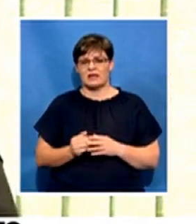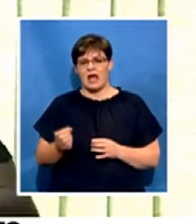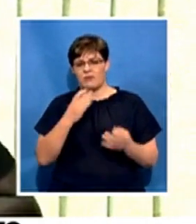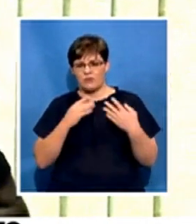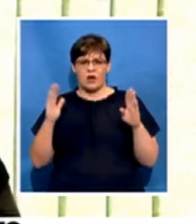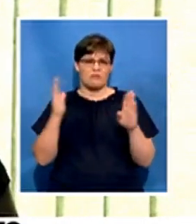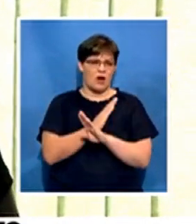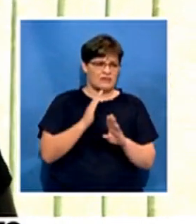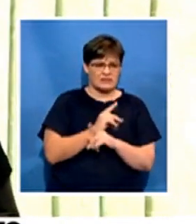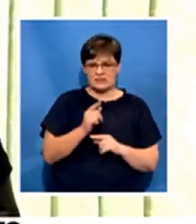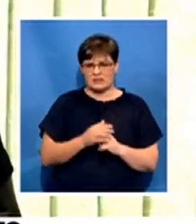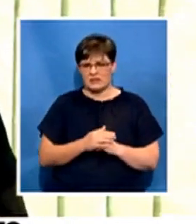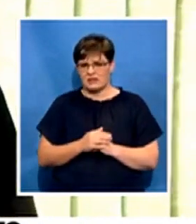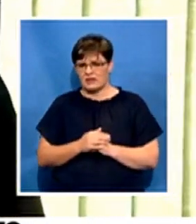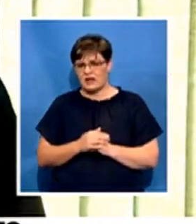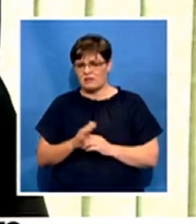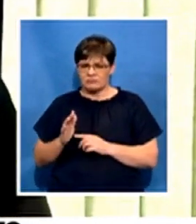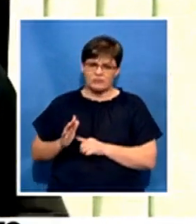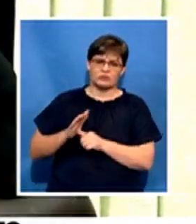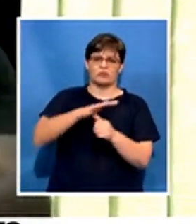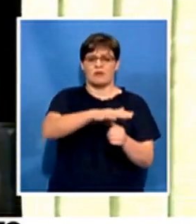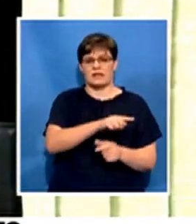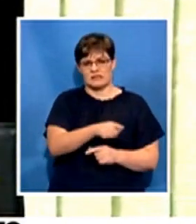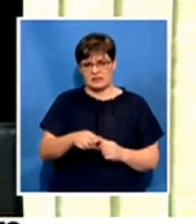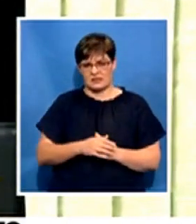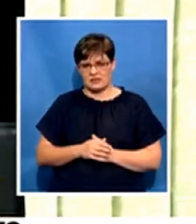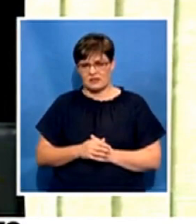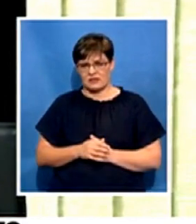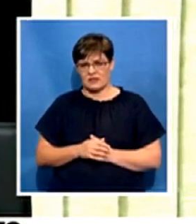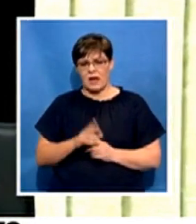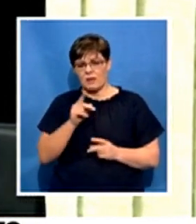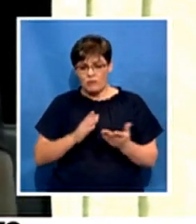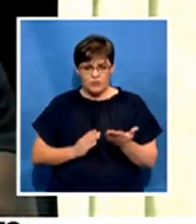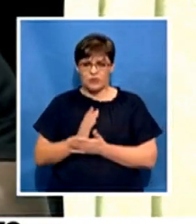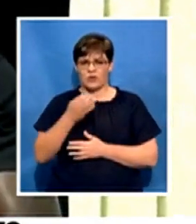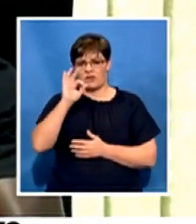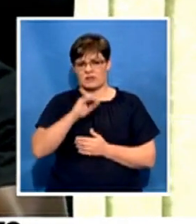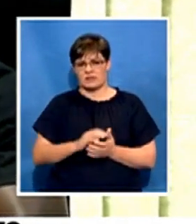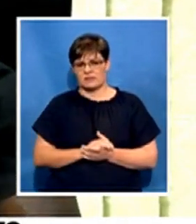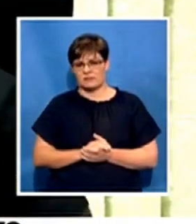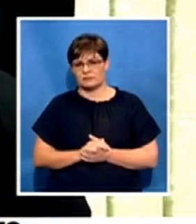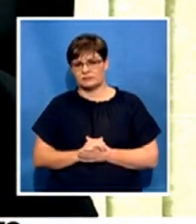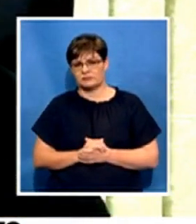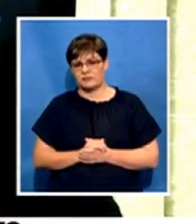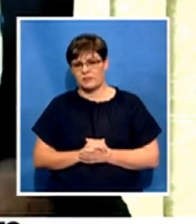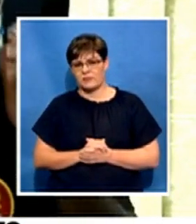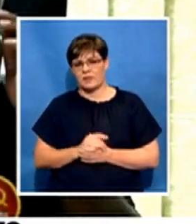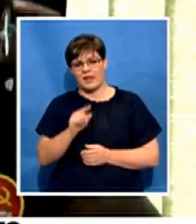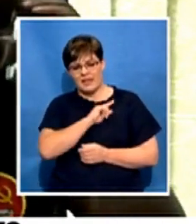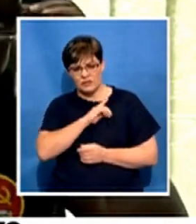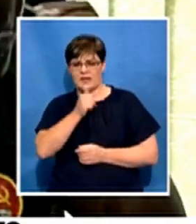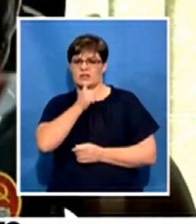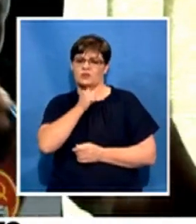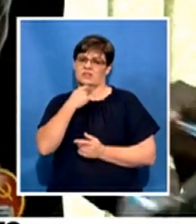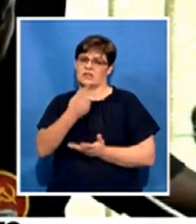ownership, partly owned by government. So that's privatization. That's what Tito said, speaking to Bloomberg.